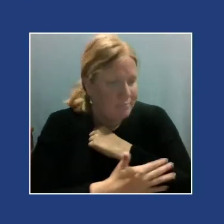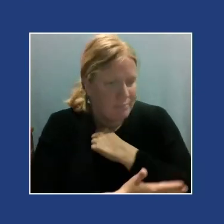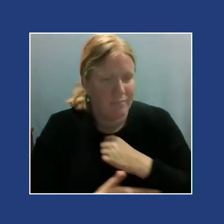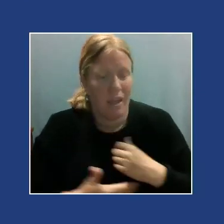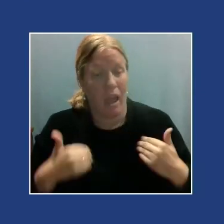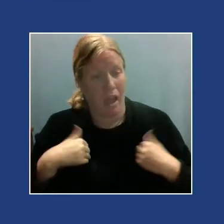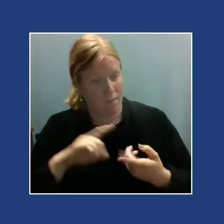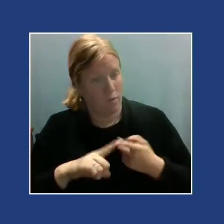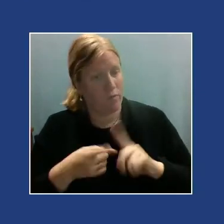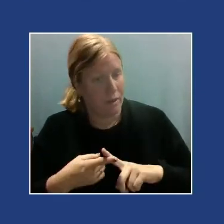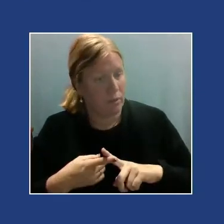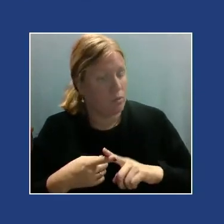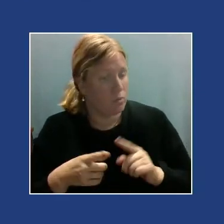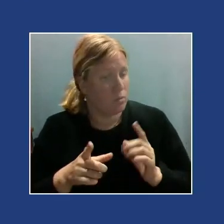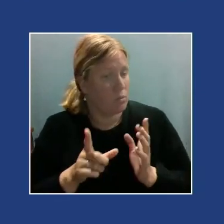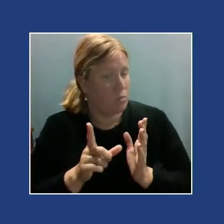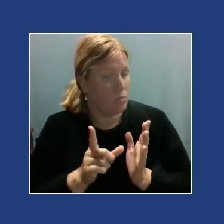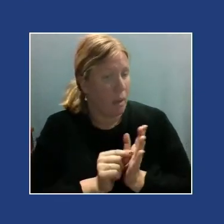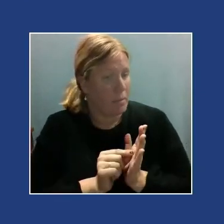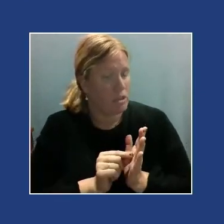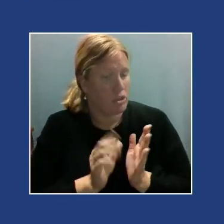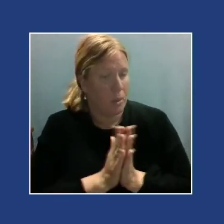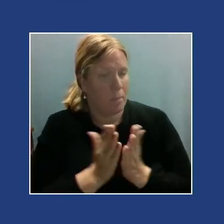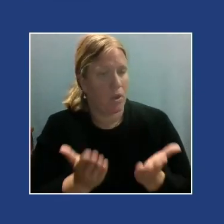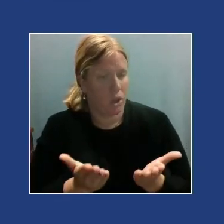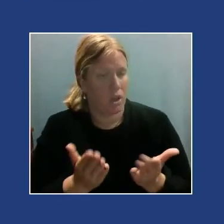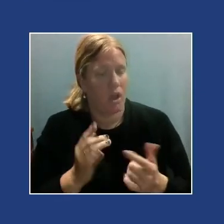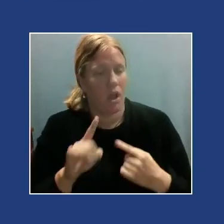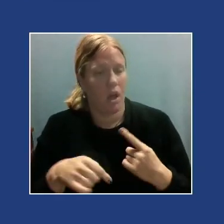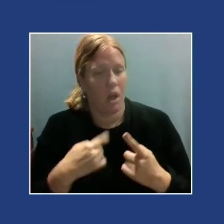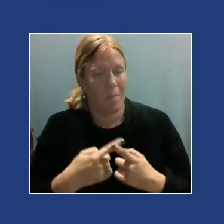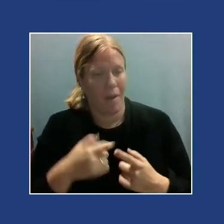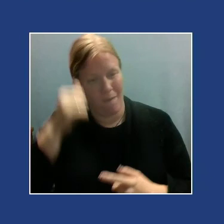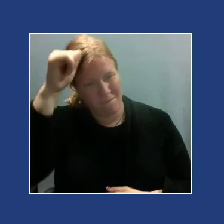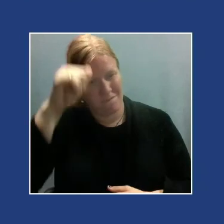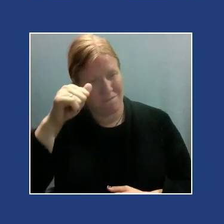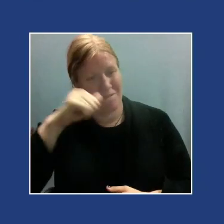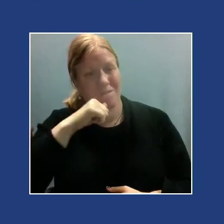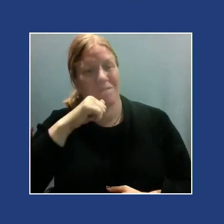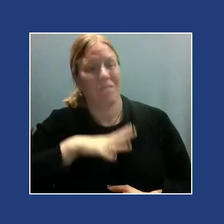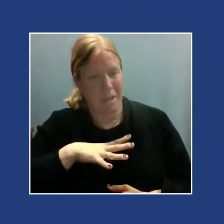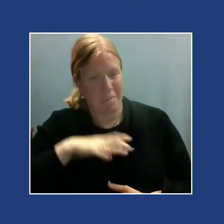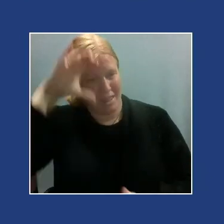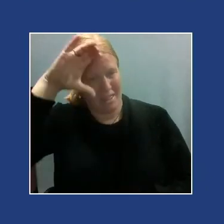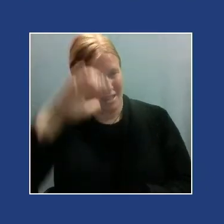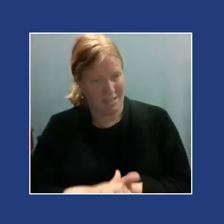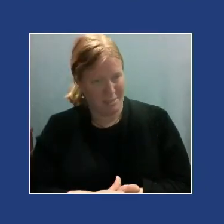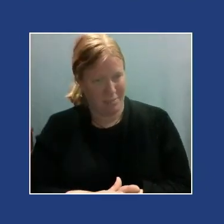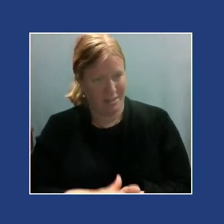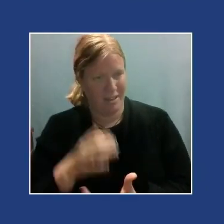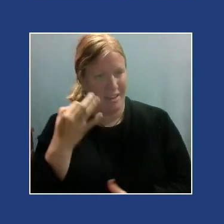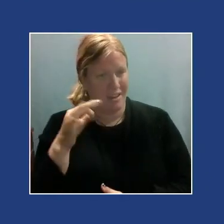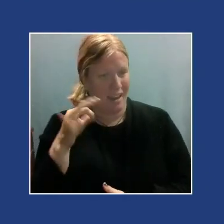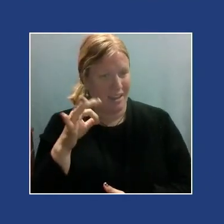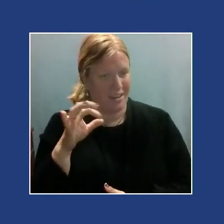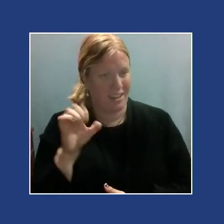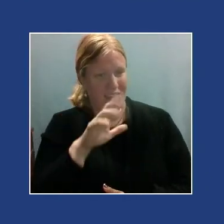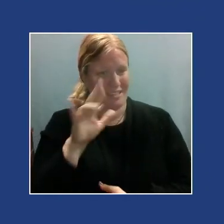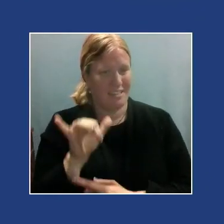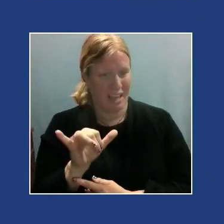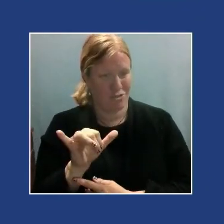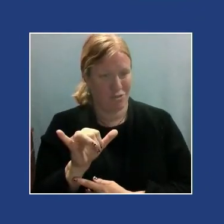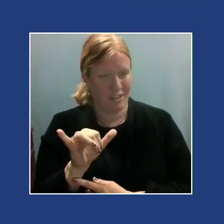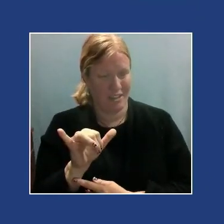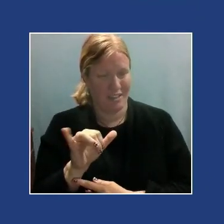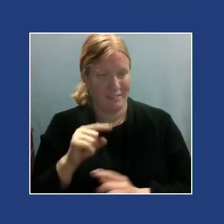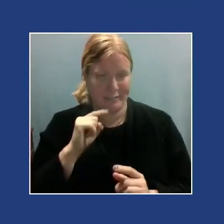book a year or two ago called Female Husbands about 19th century extensively